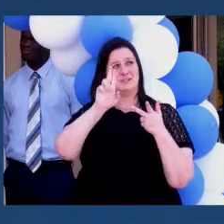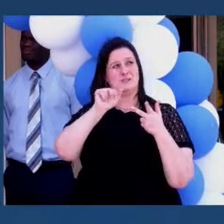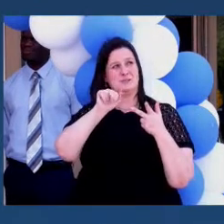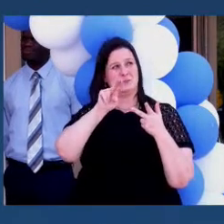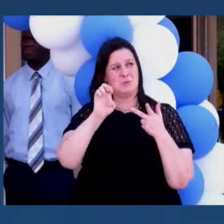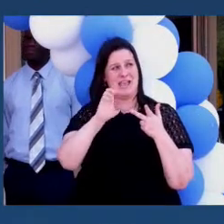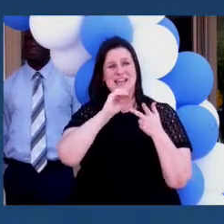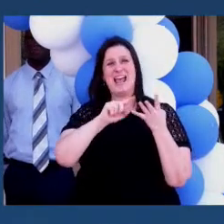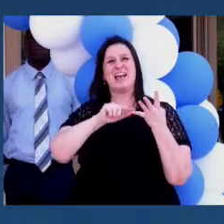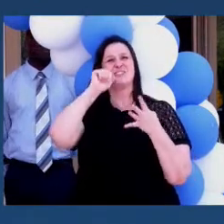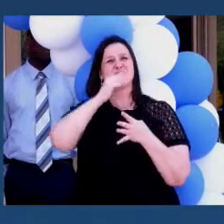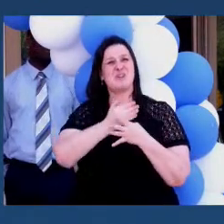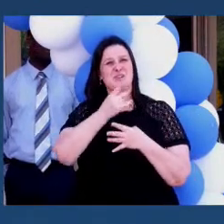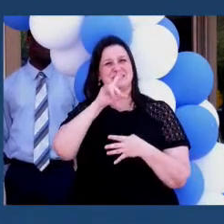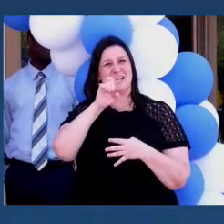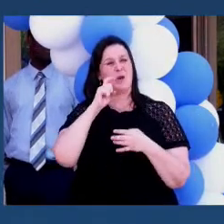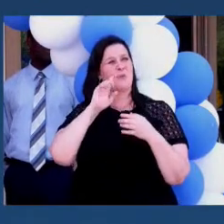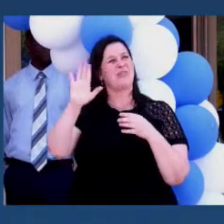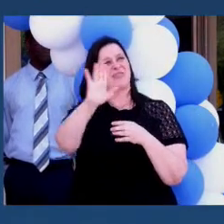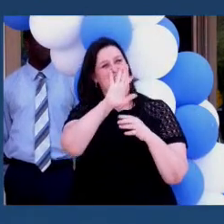their families.